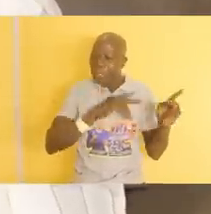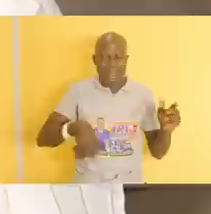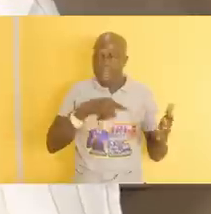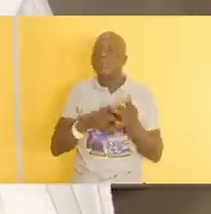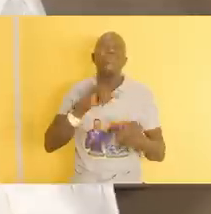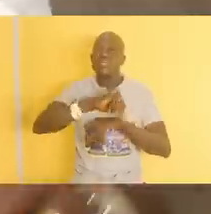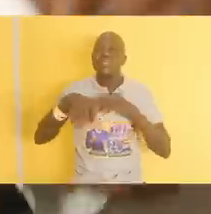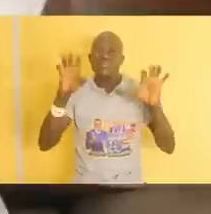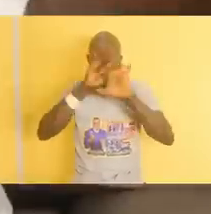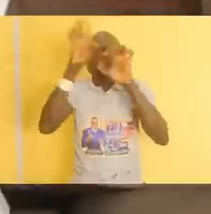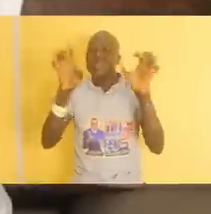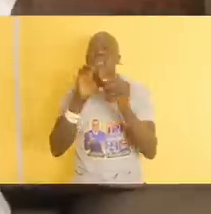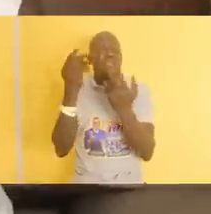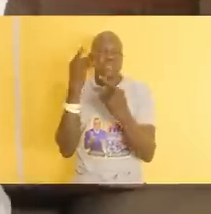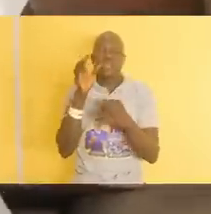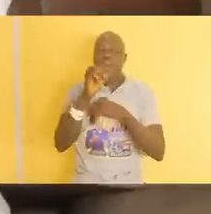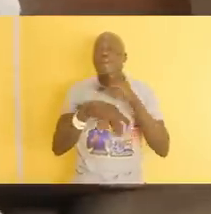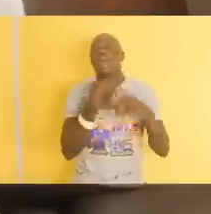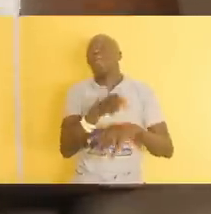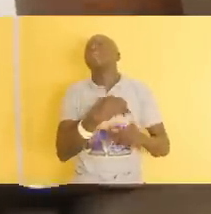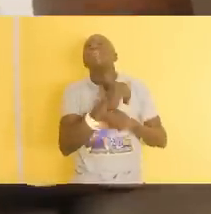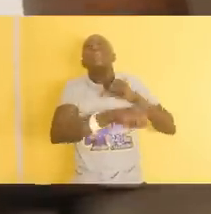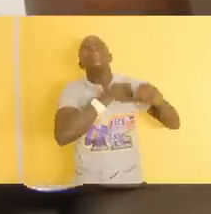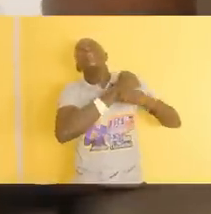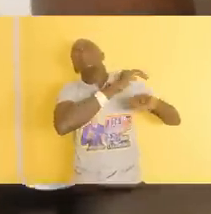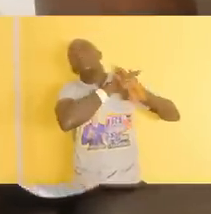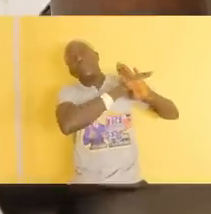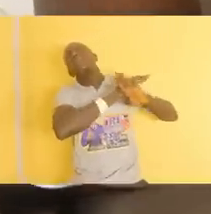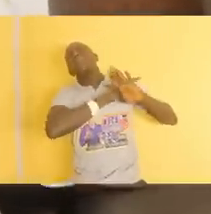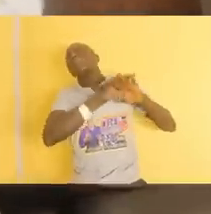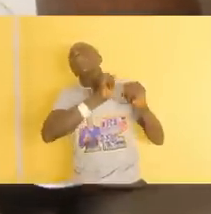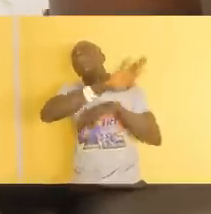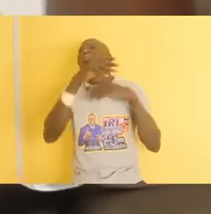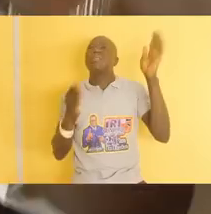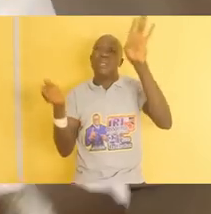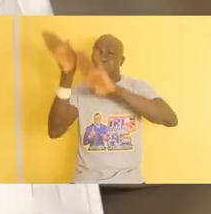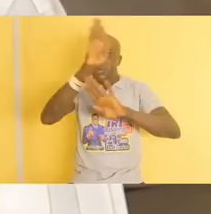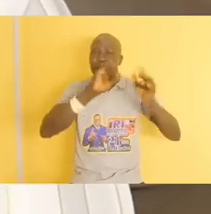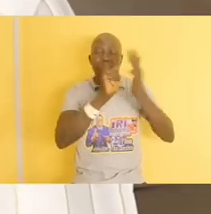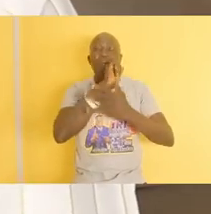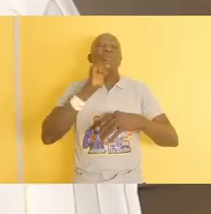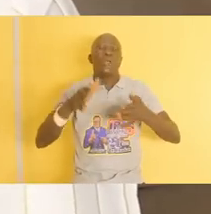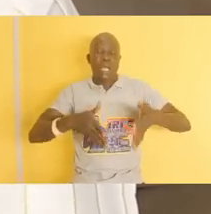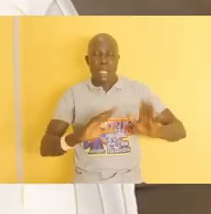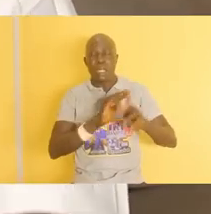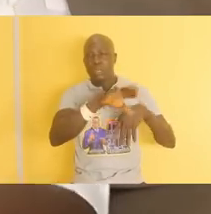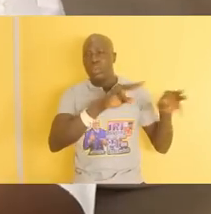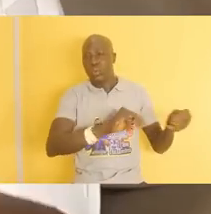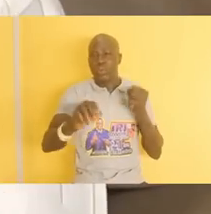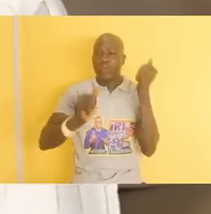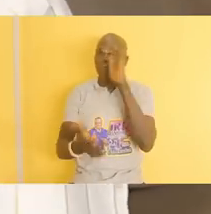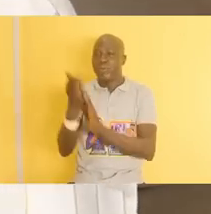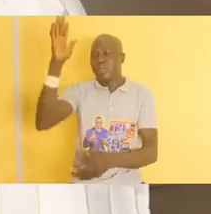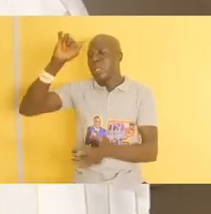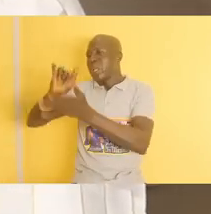not in this town. And when your daughter be delayed, look at the years that be delayed. Oh, but ti ki je ke yan lo but that either will not